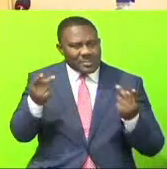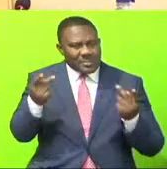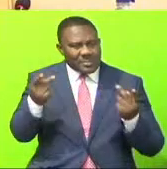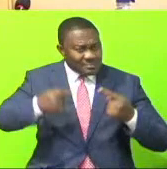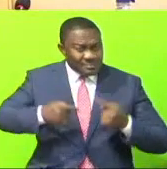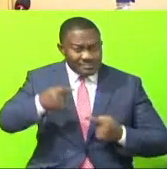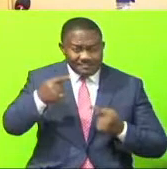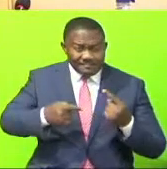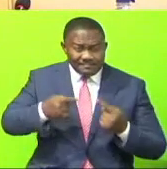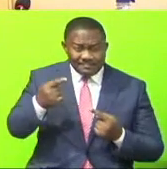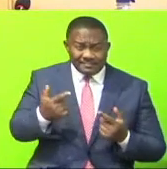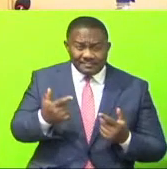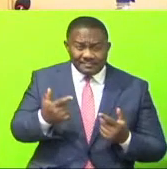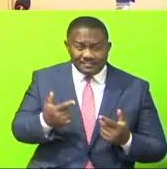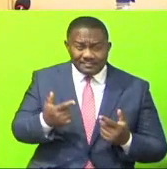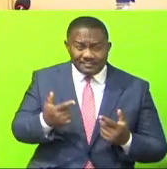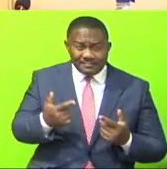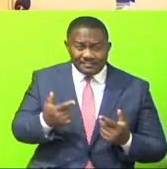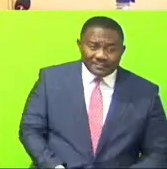member